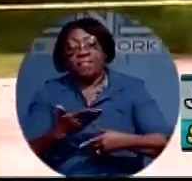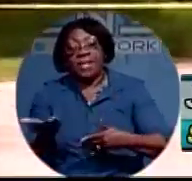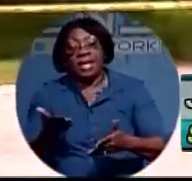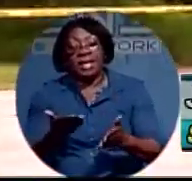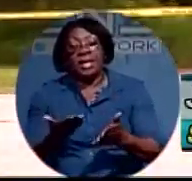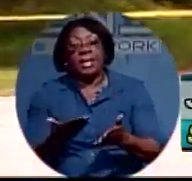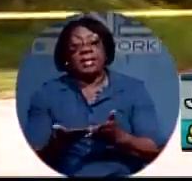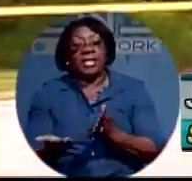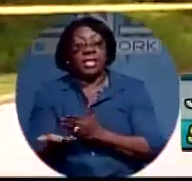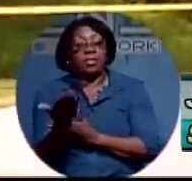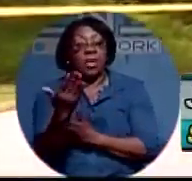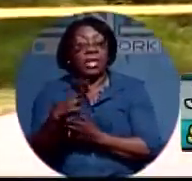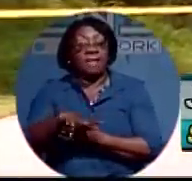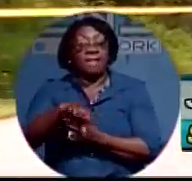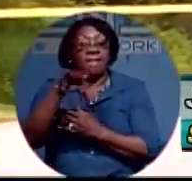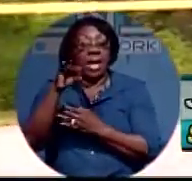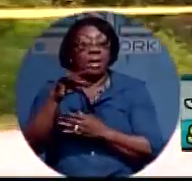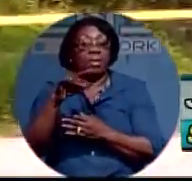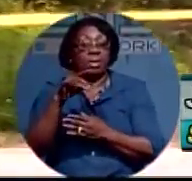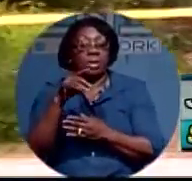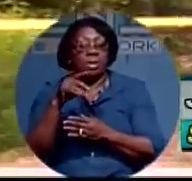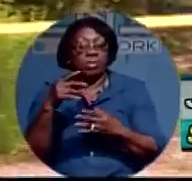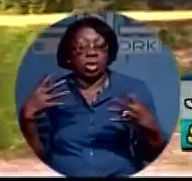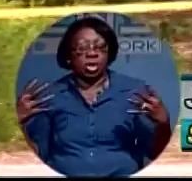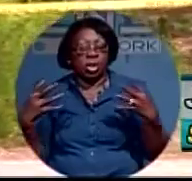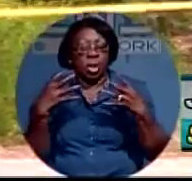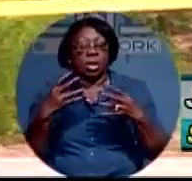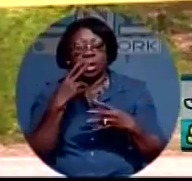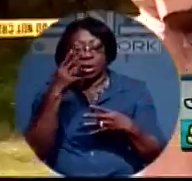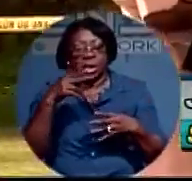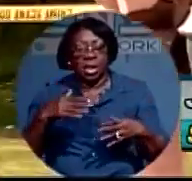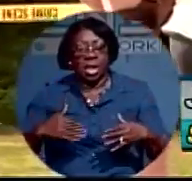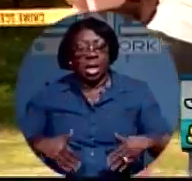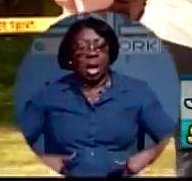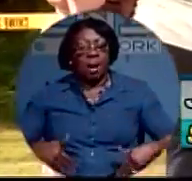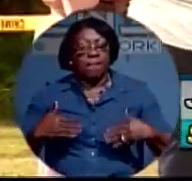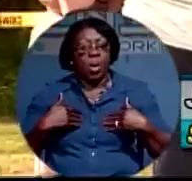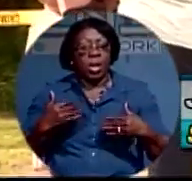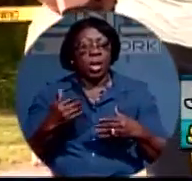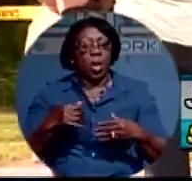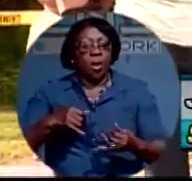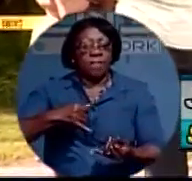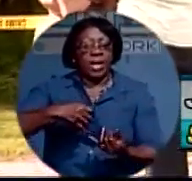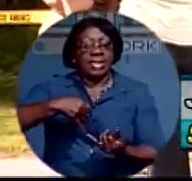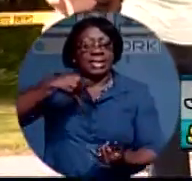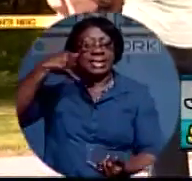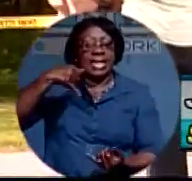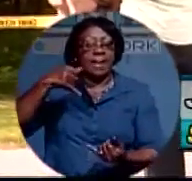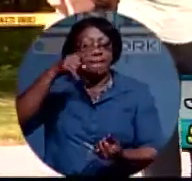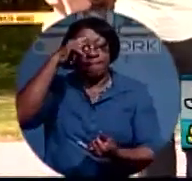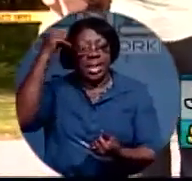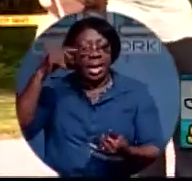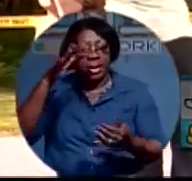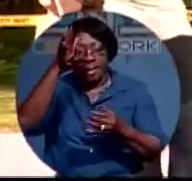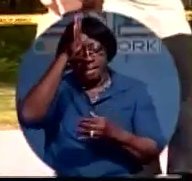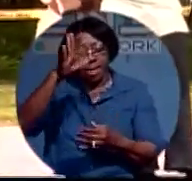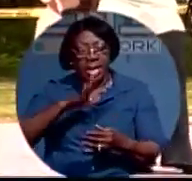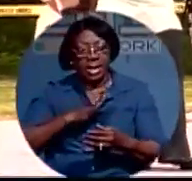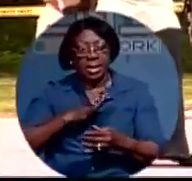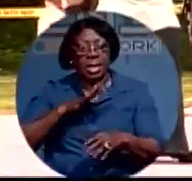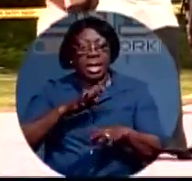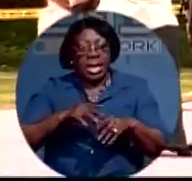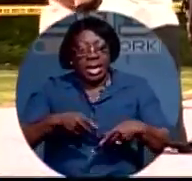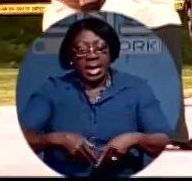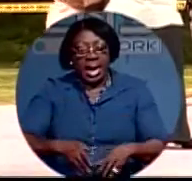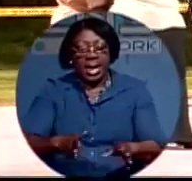intersection of Jasmine Boulevard east and west. Around 8:20 this morning, the lifeless body of a slim black male believed to be in his late 20s and just under 6